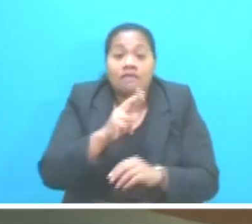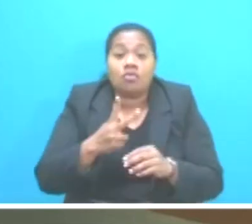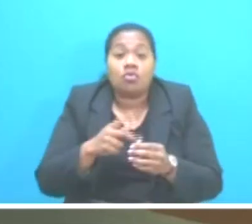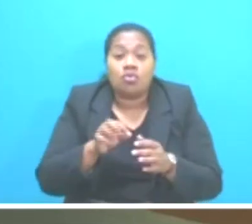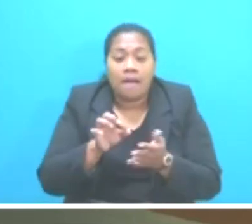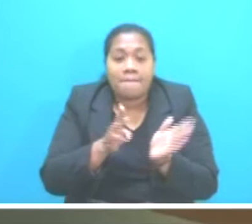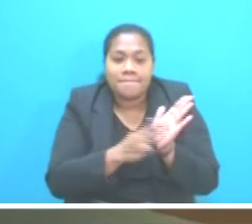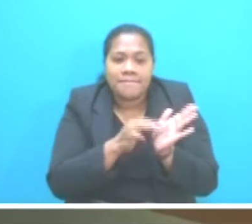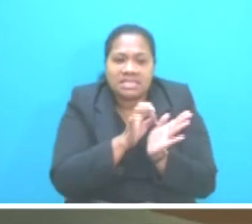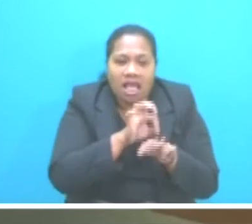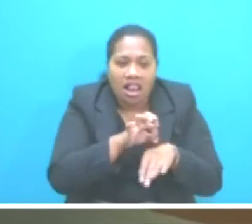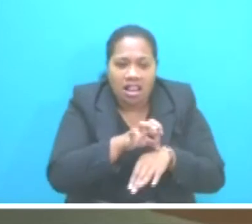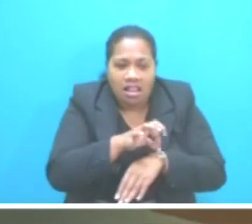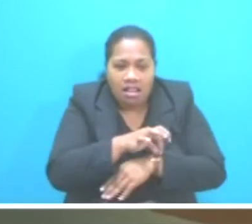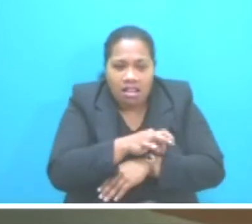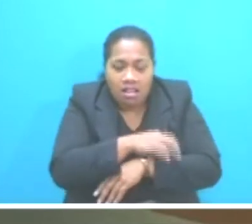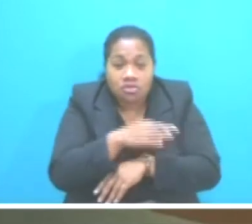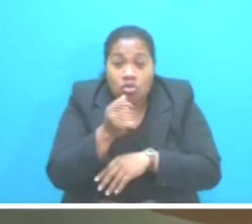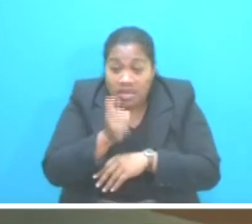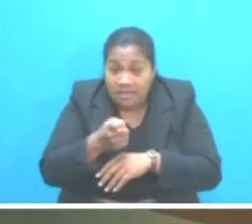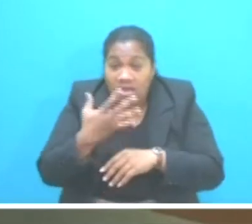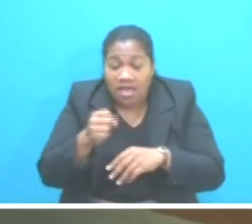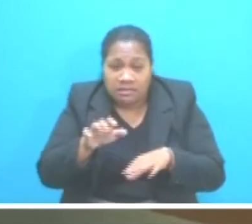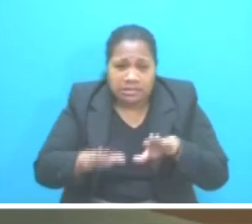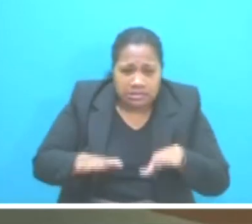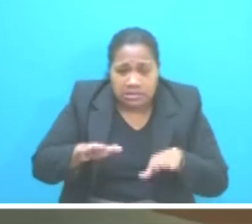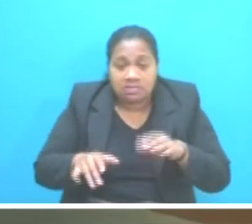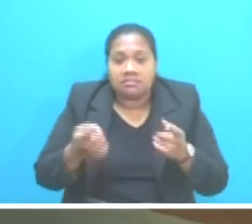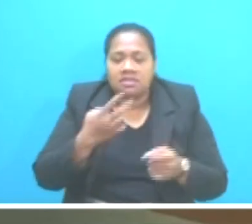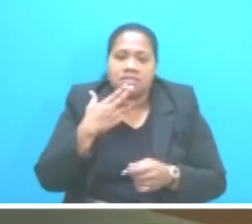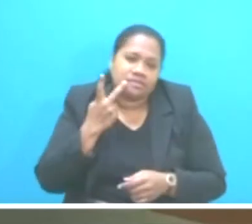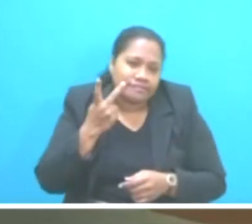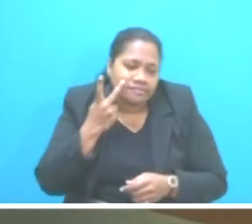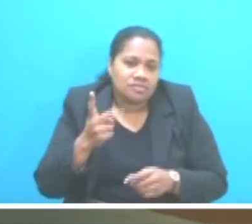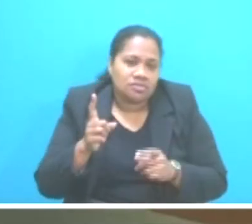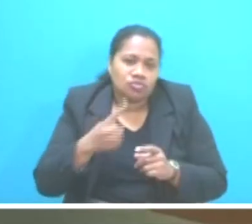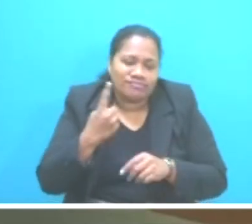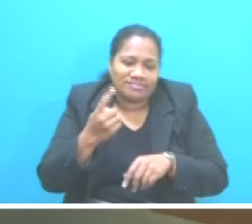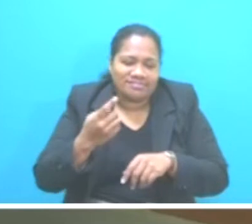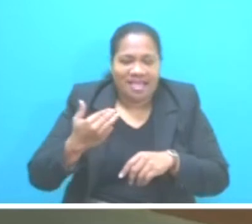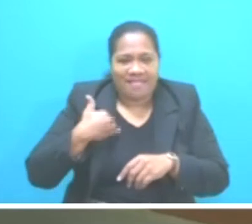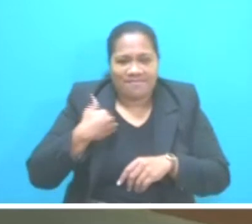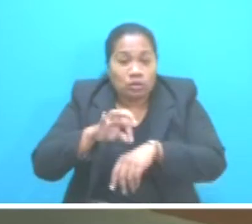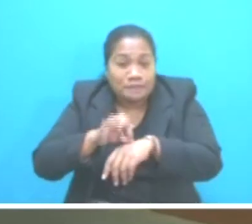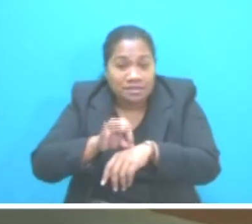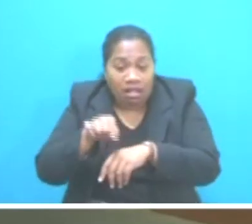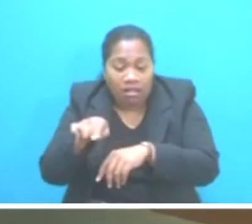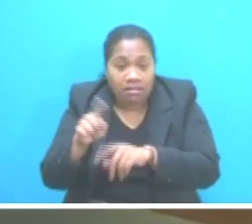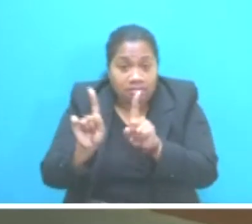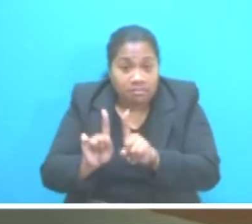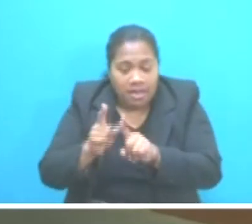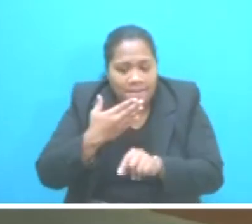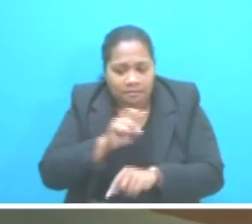If anyone has any doubt, please visit your nearest health center with your child's health record to have it checked